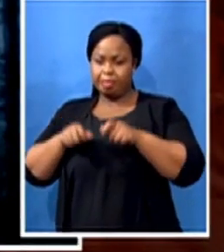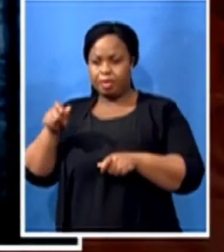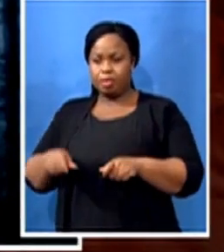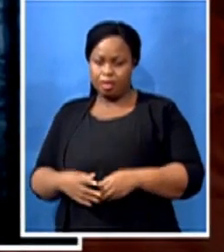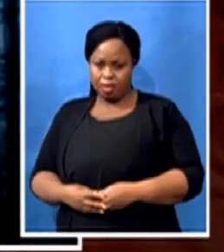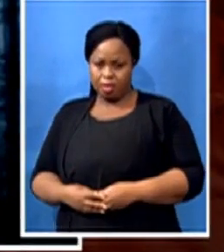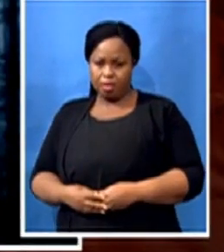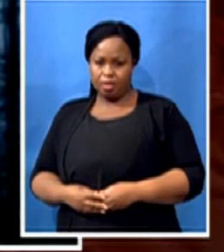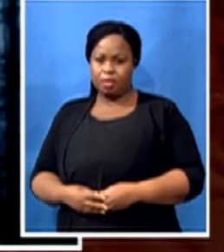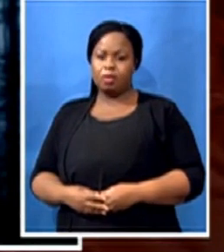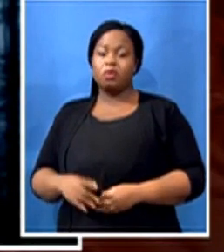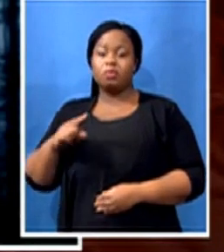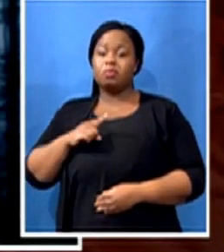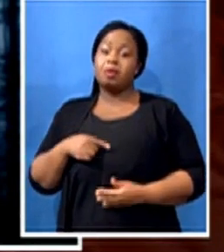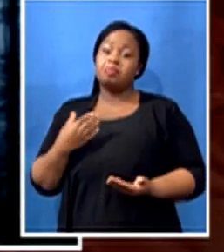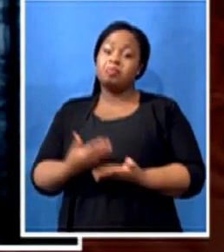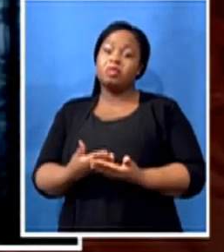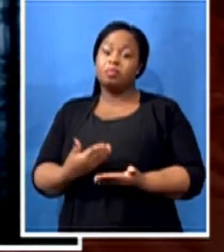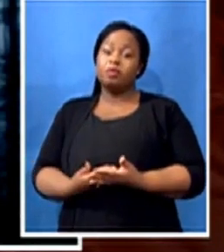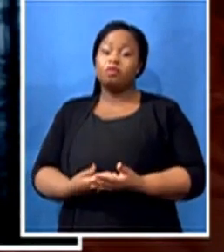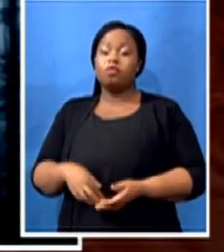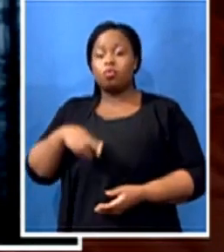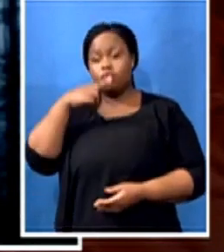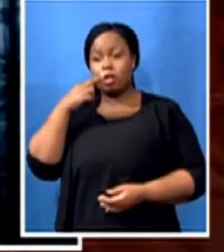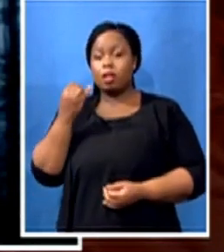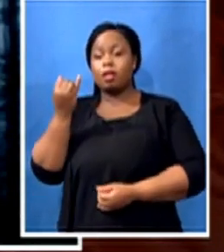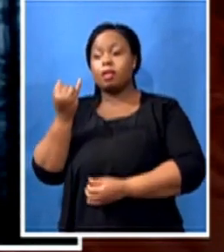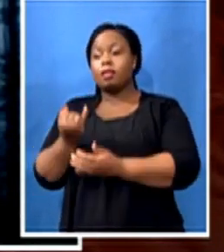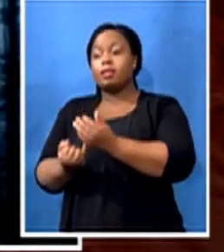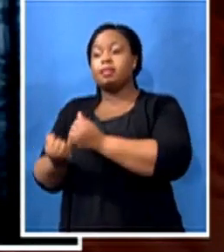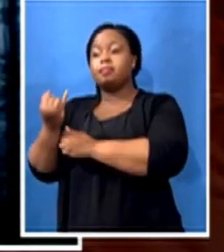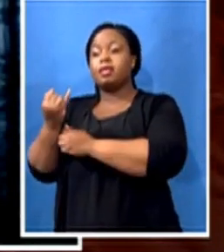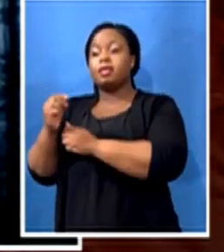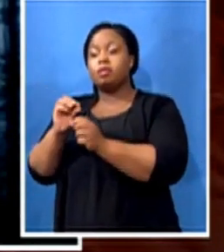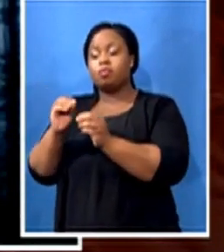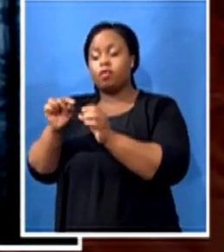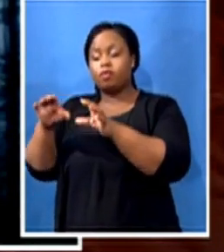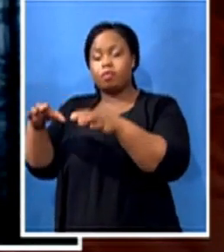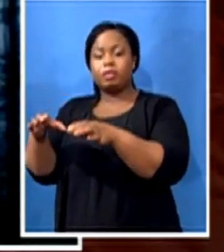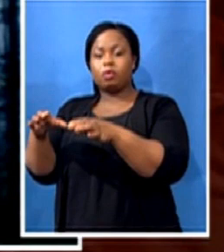real independence movements or independence candidates and independent